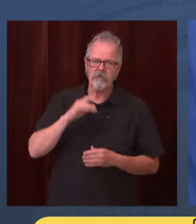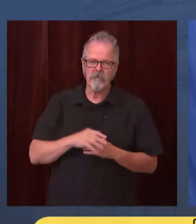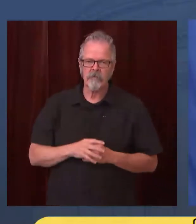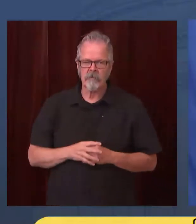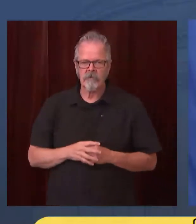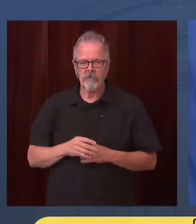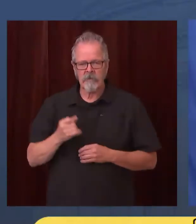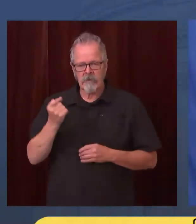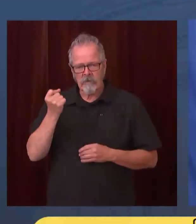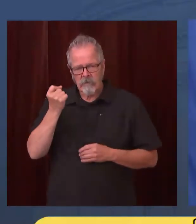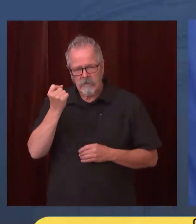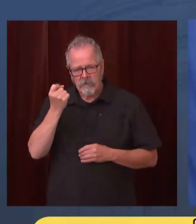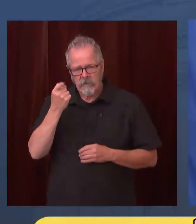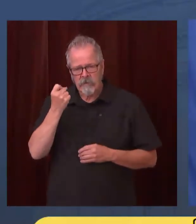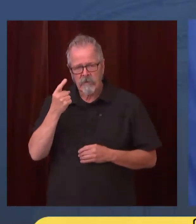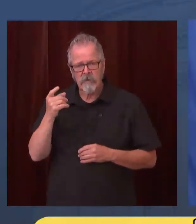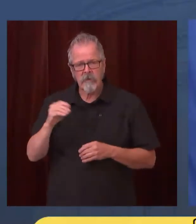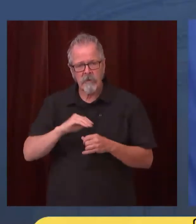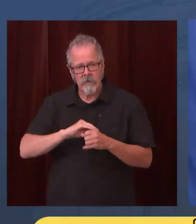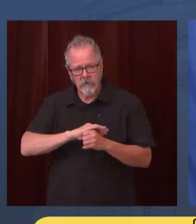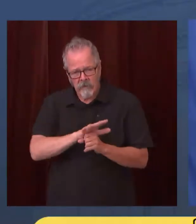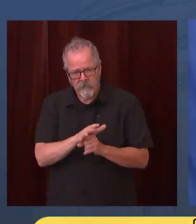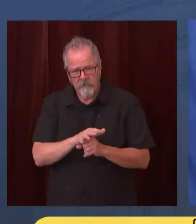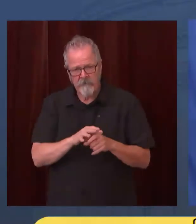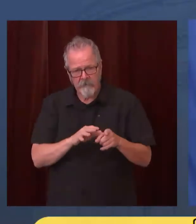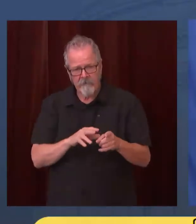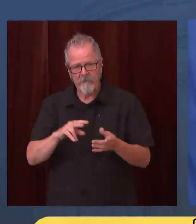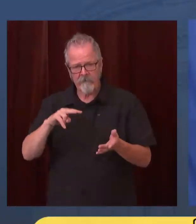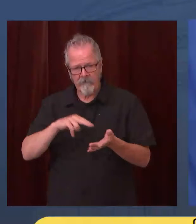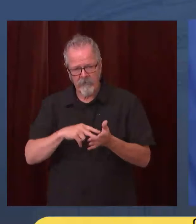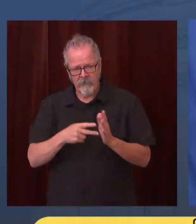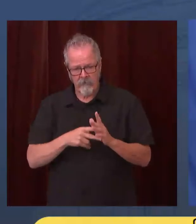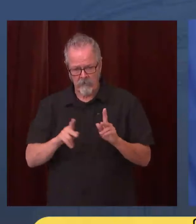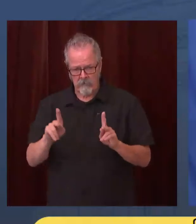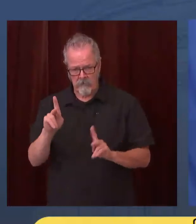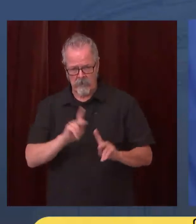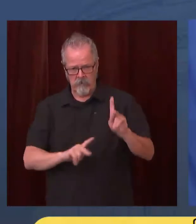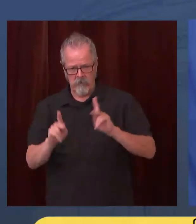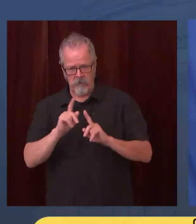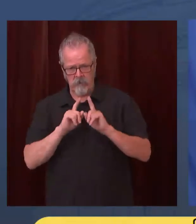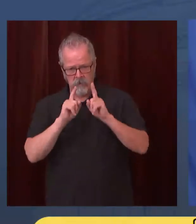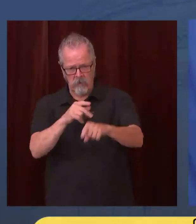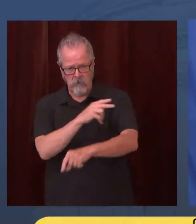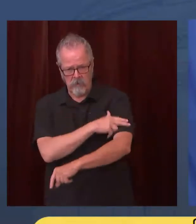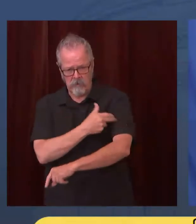the healthcare system. We still want to make sure that it's clear to our community that the healthcare